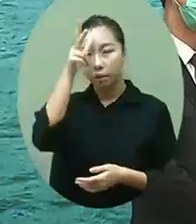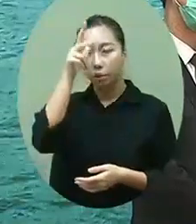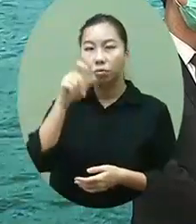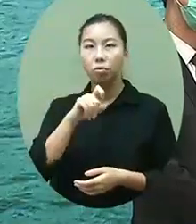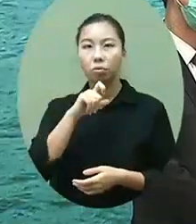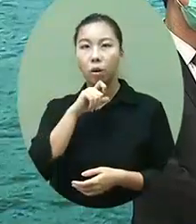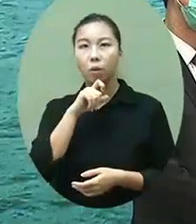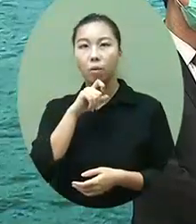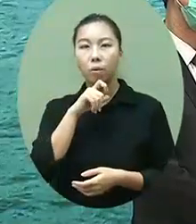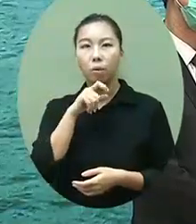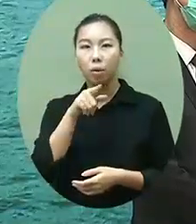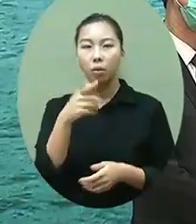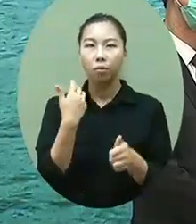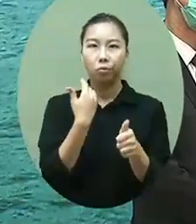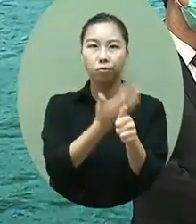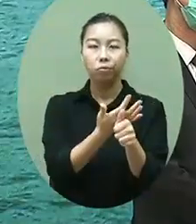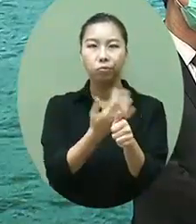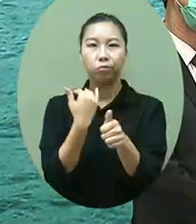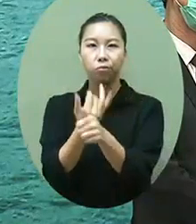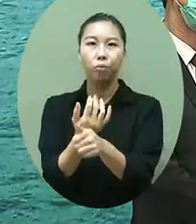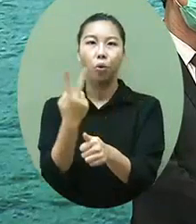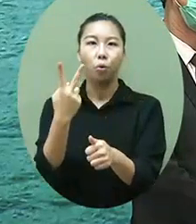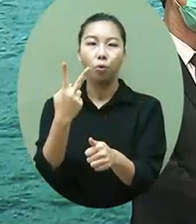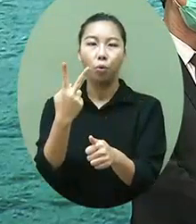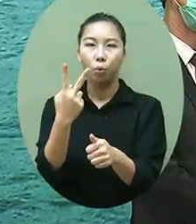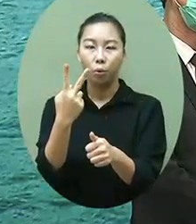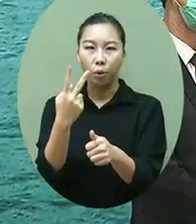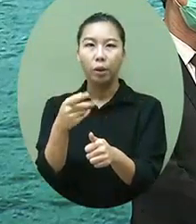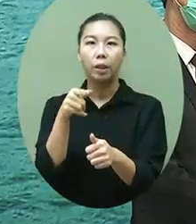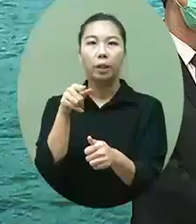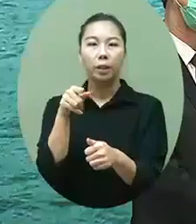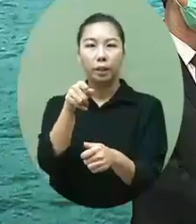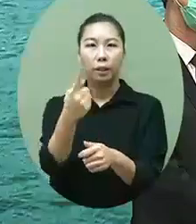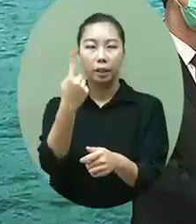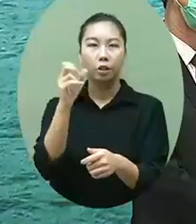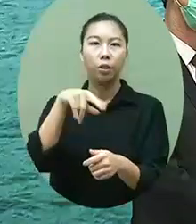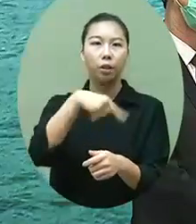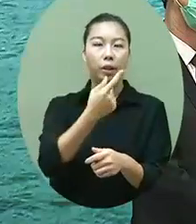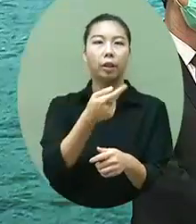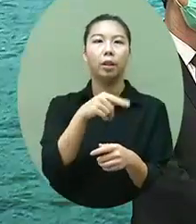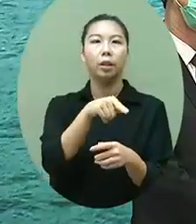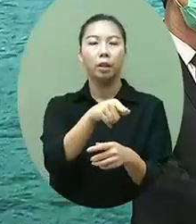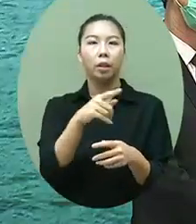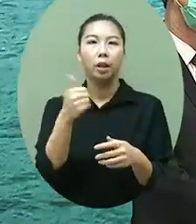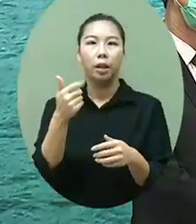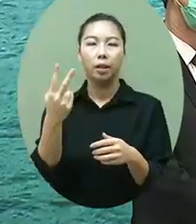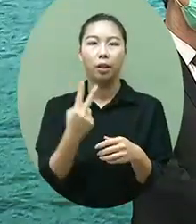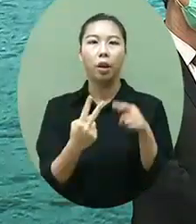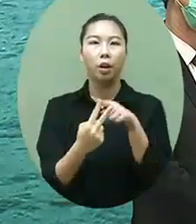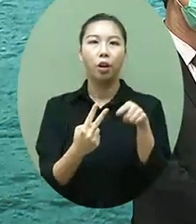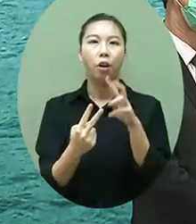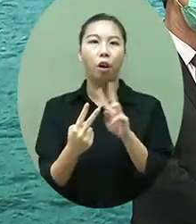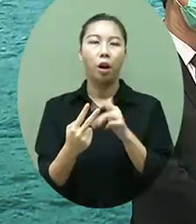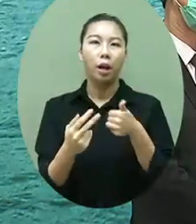two new secretaries coming from the pro-government camp, Mr. Ho, yourself included. Do you feel like your appointment has anything to do with